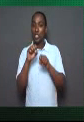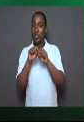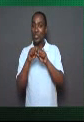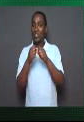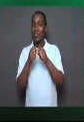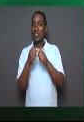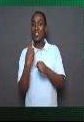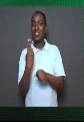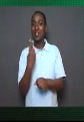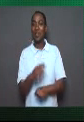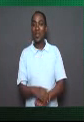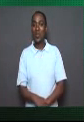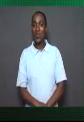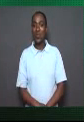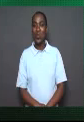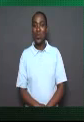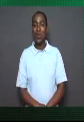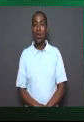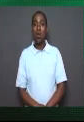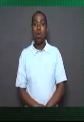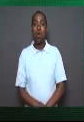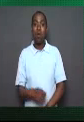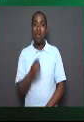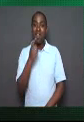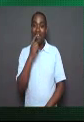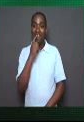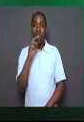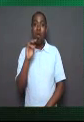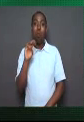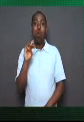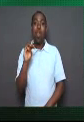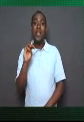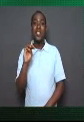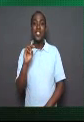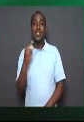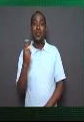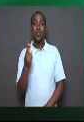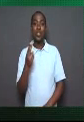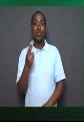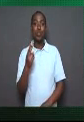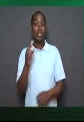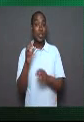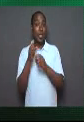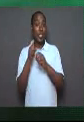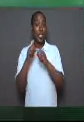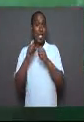gripping, while molars are used for chewing and crushing food.